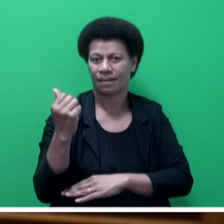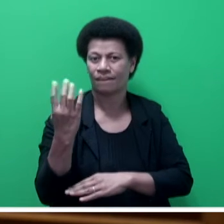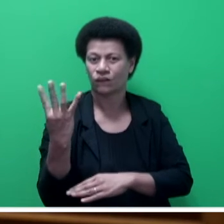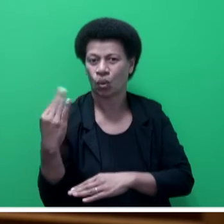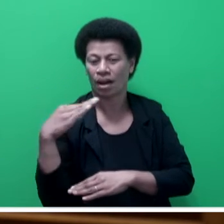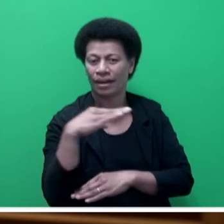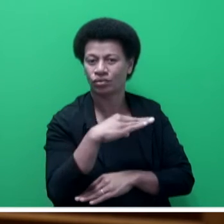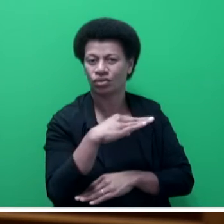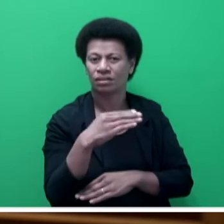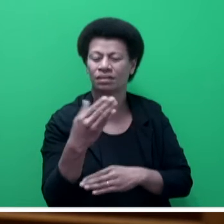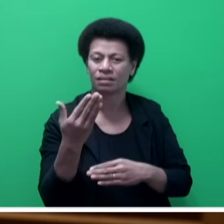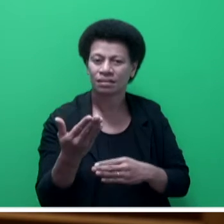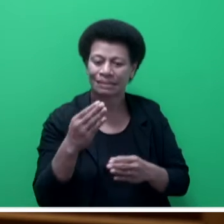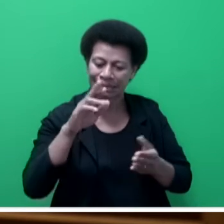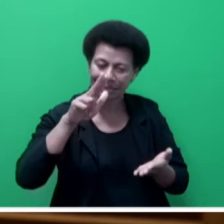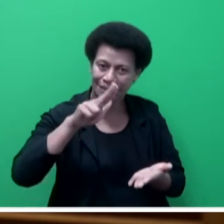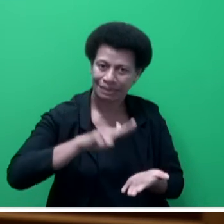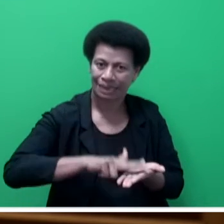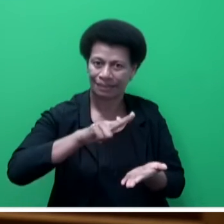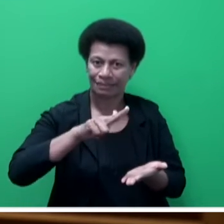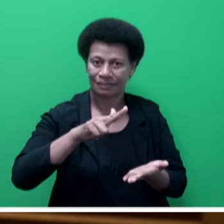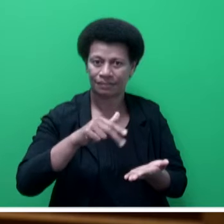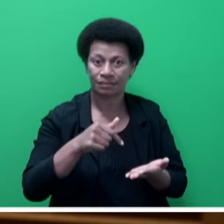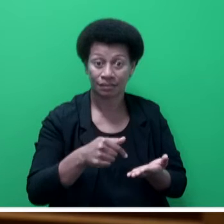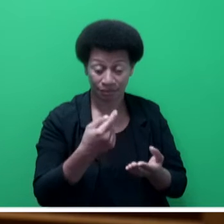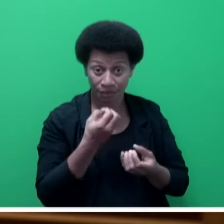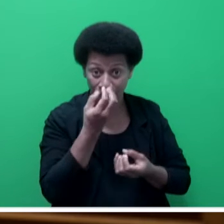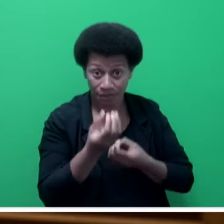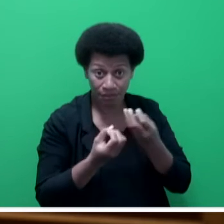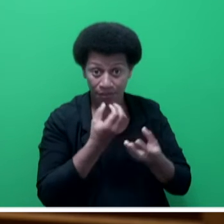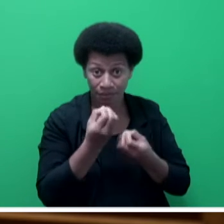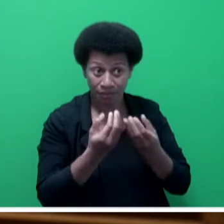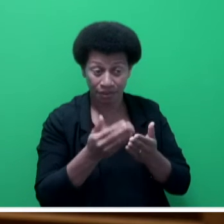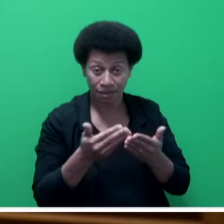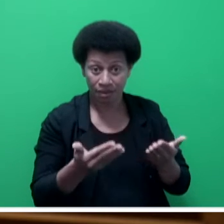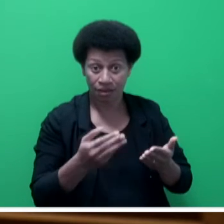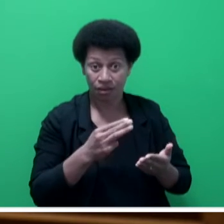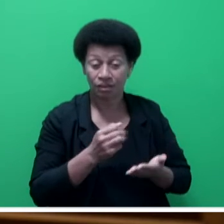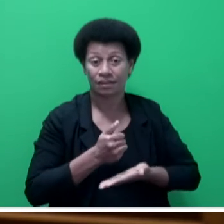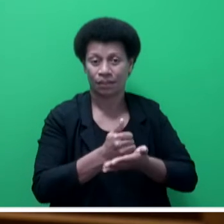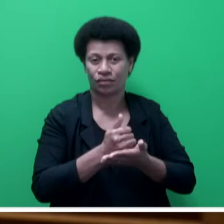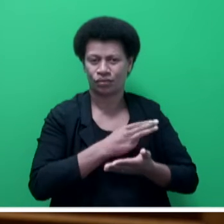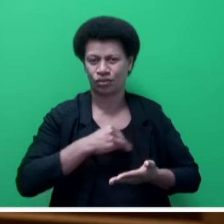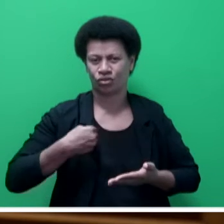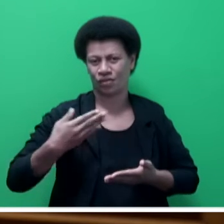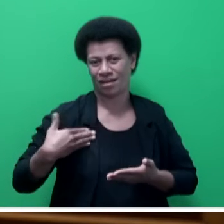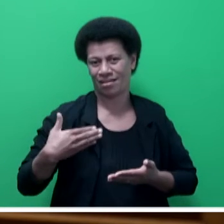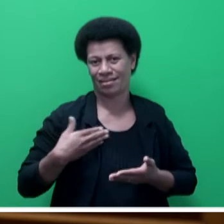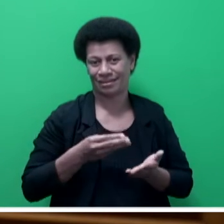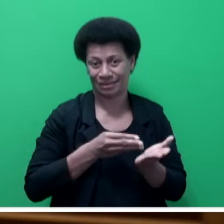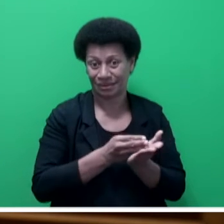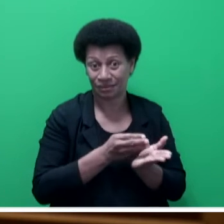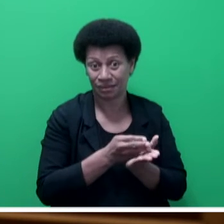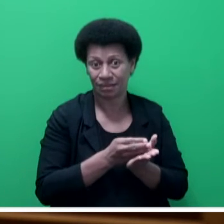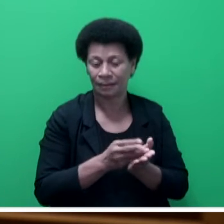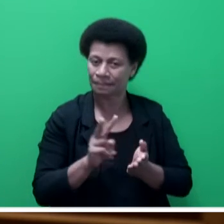signed up. And as I'm updating this particular house, with the support of the Ministry of Health and Medical Services, we are out actually conducting